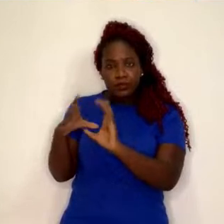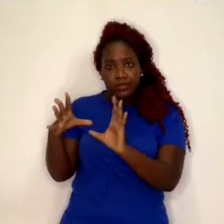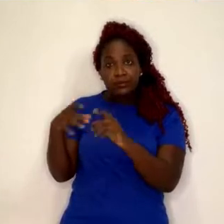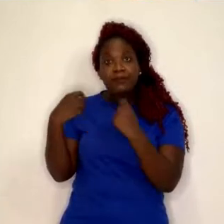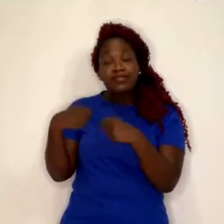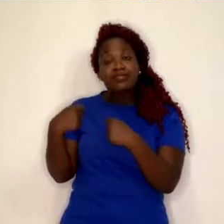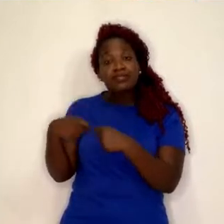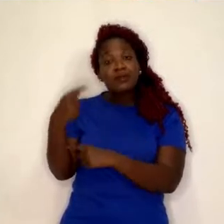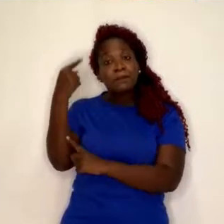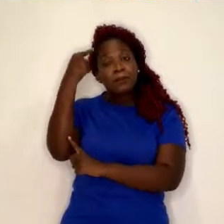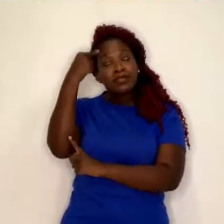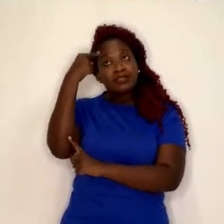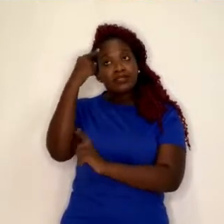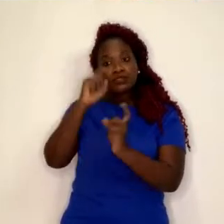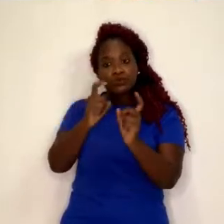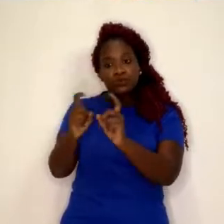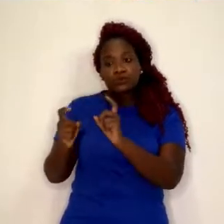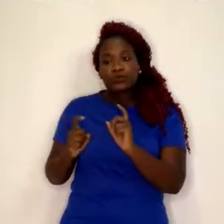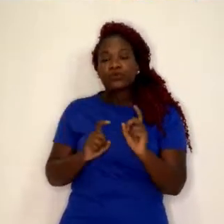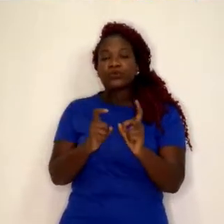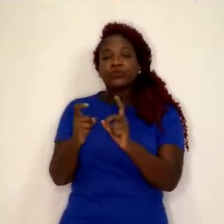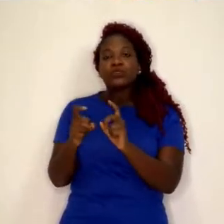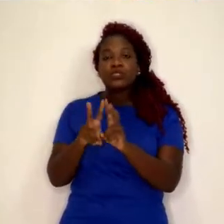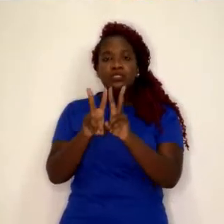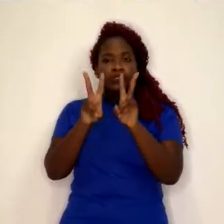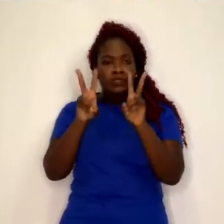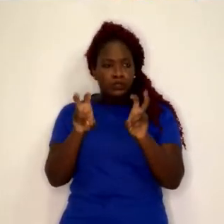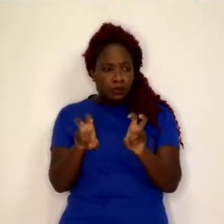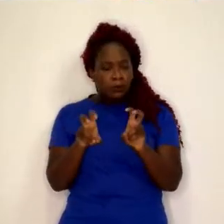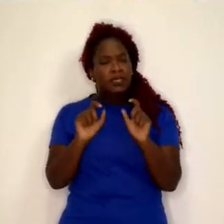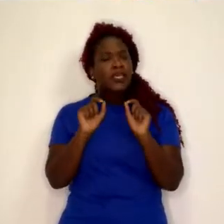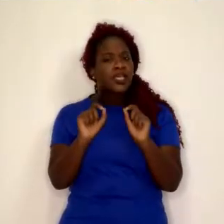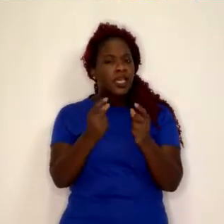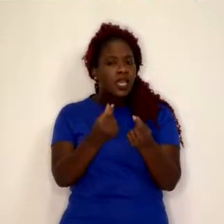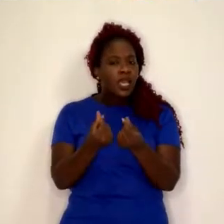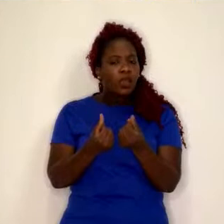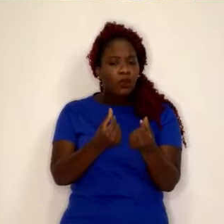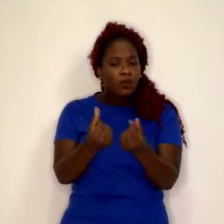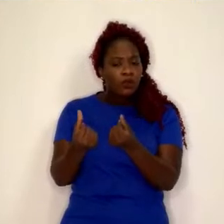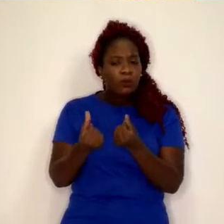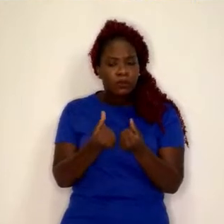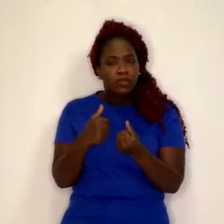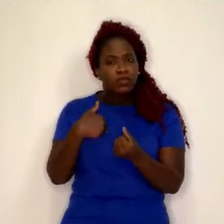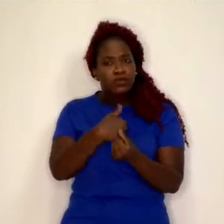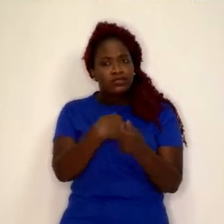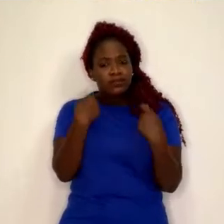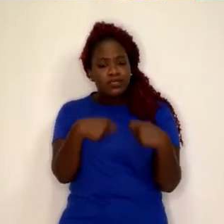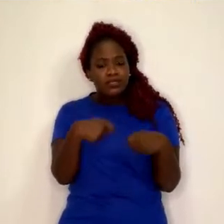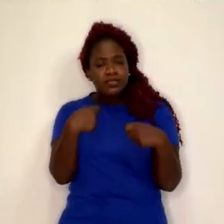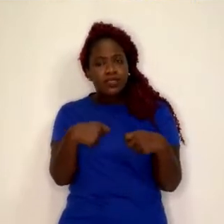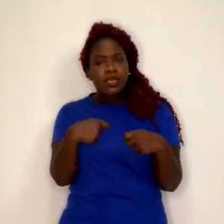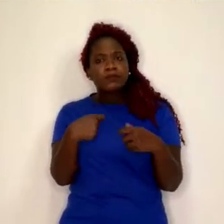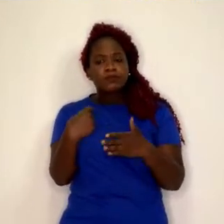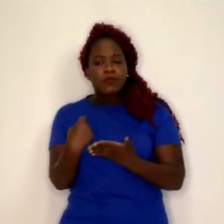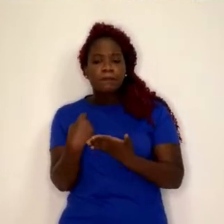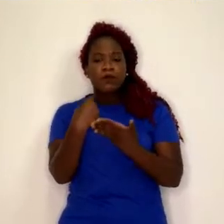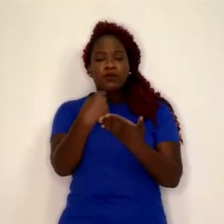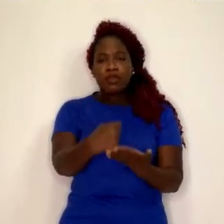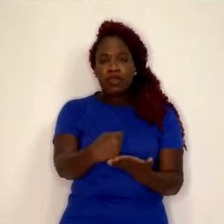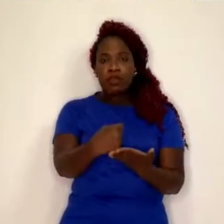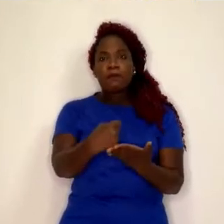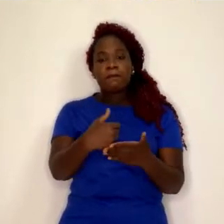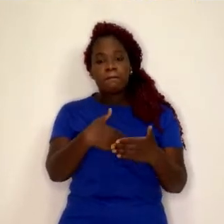these processes of democratization, and we need to think about what economy do we need in order